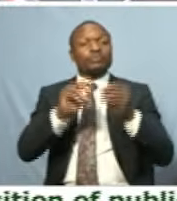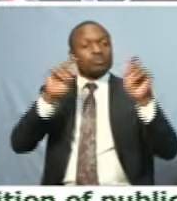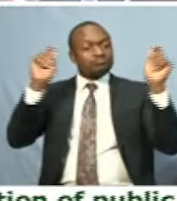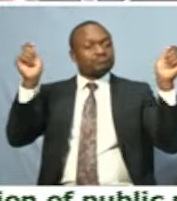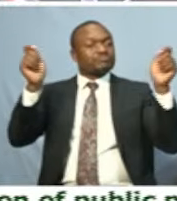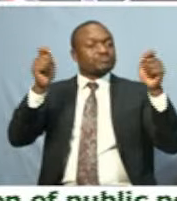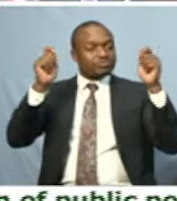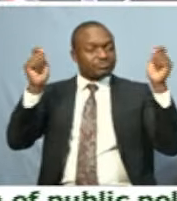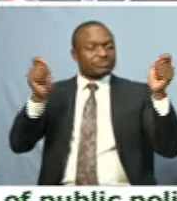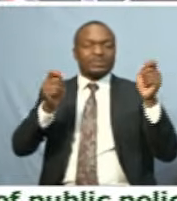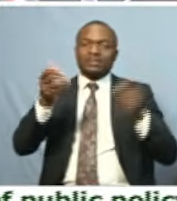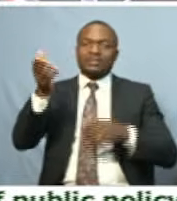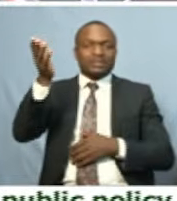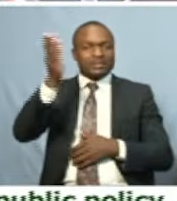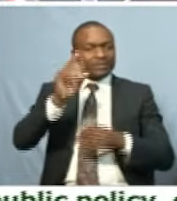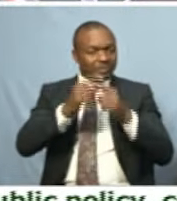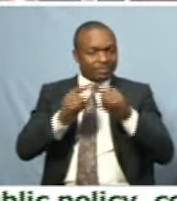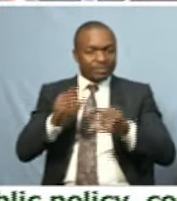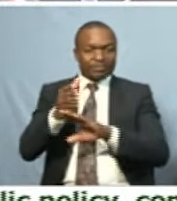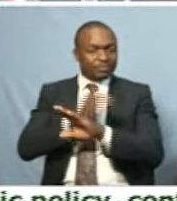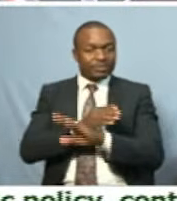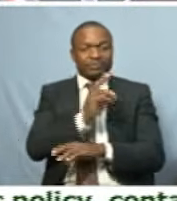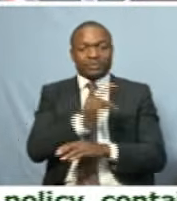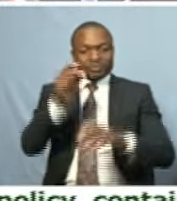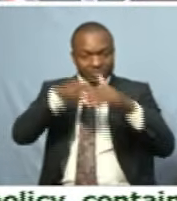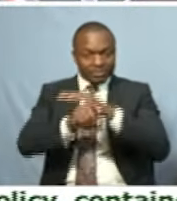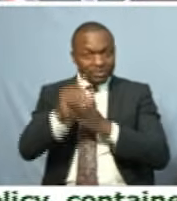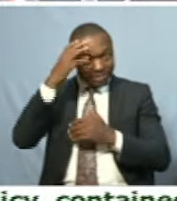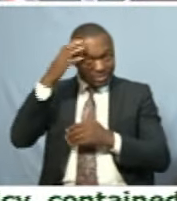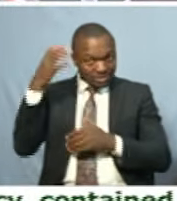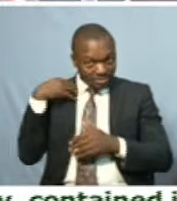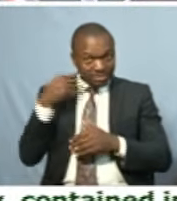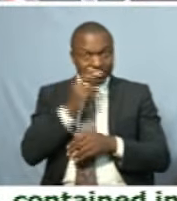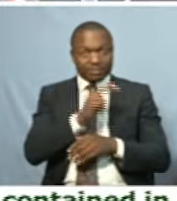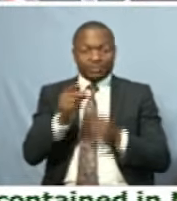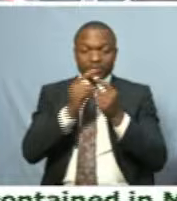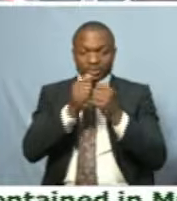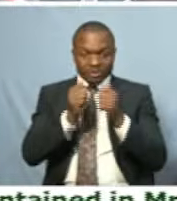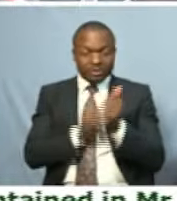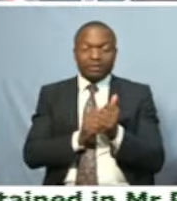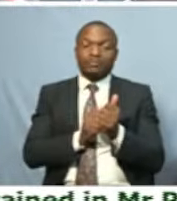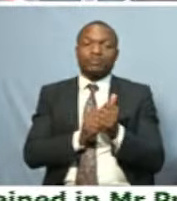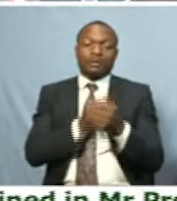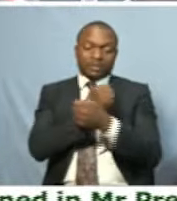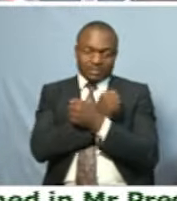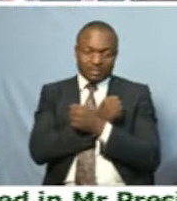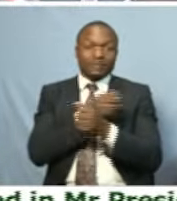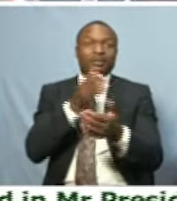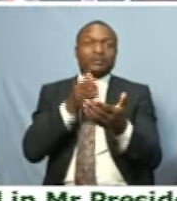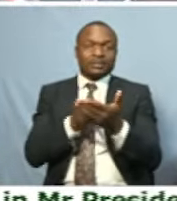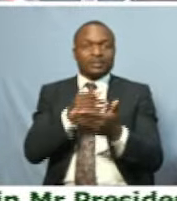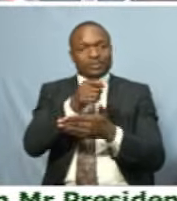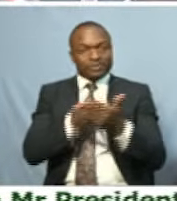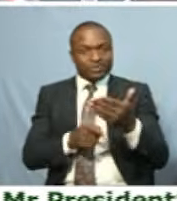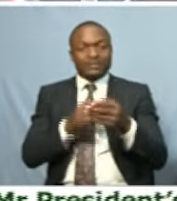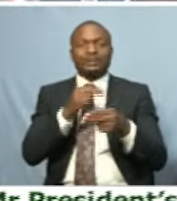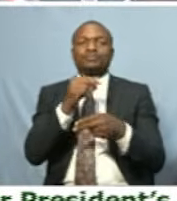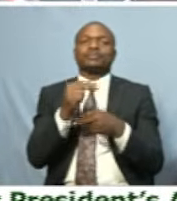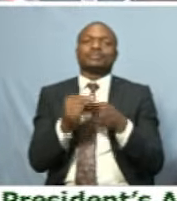before Hakainde Hichilema came into office. So when President Hakainde is talking about patriotism, this is what indeed he